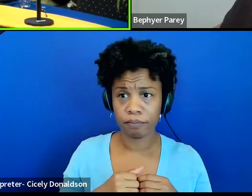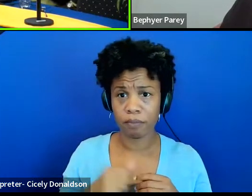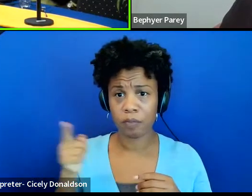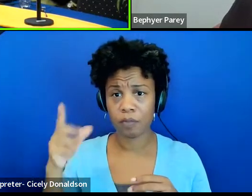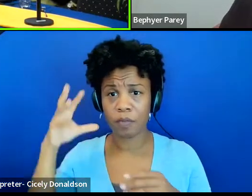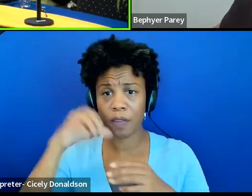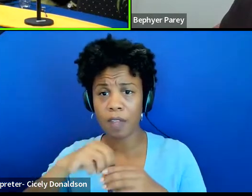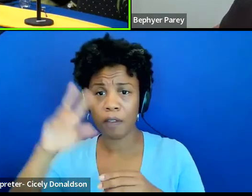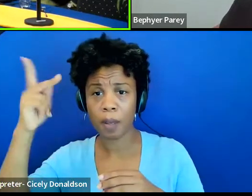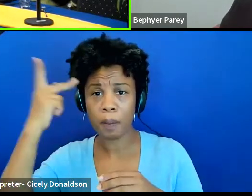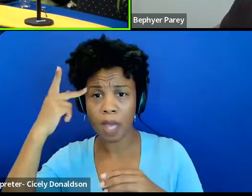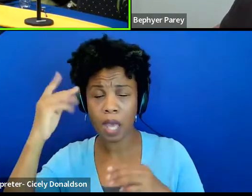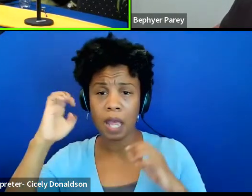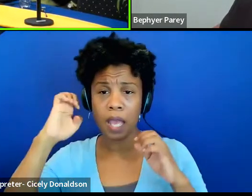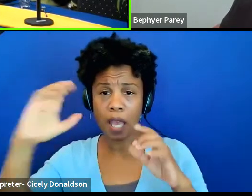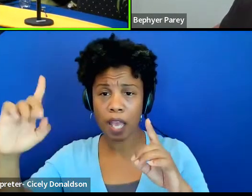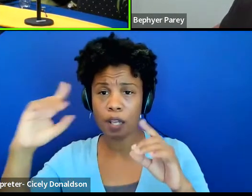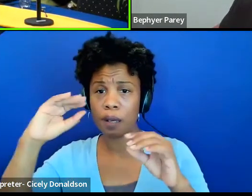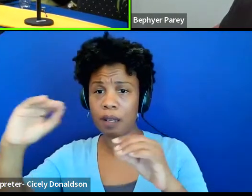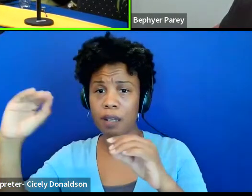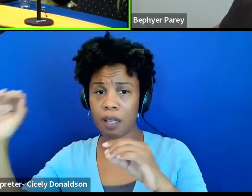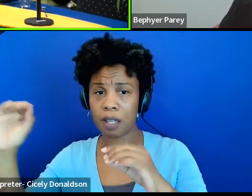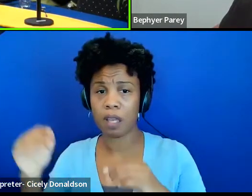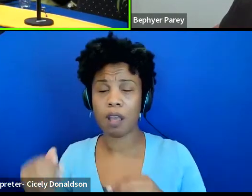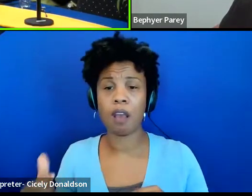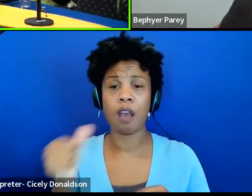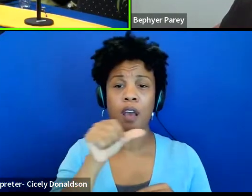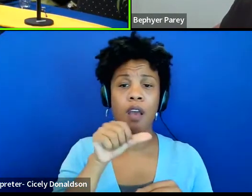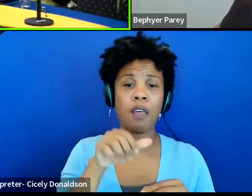and education. In Antigua,